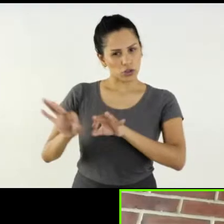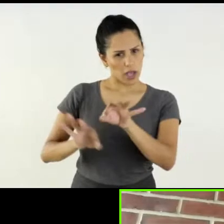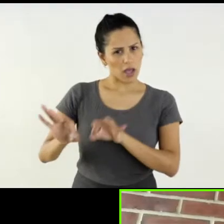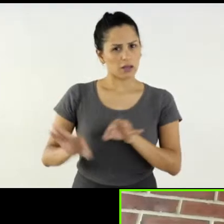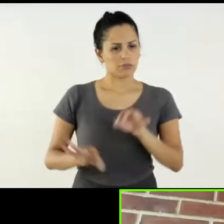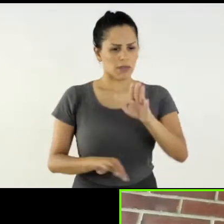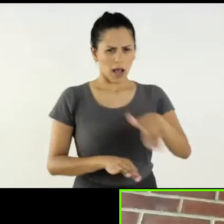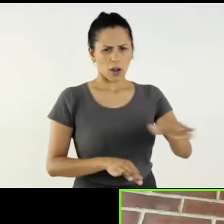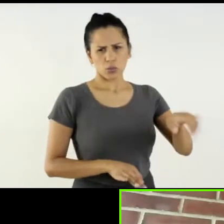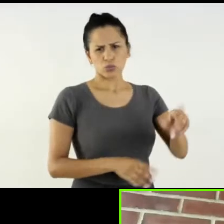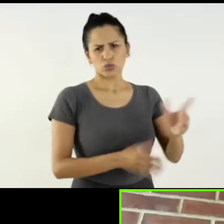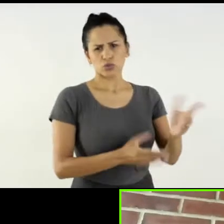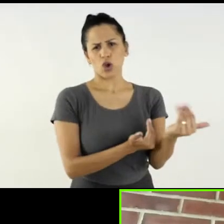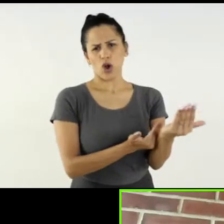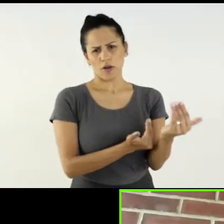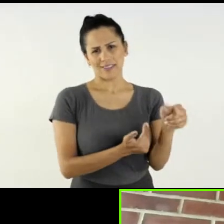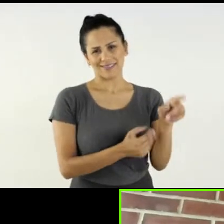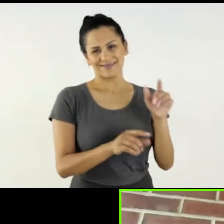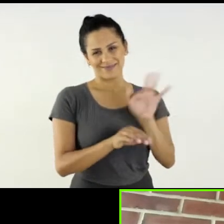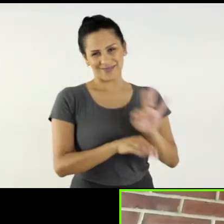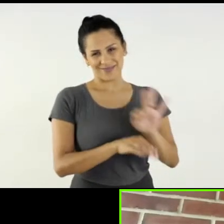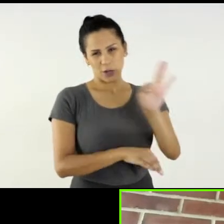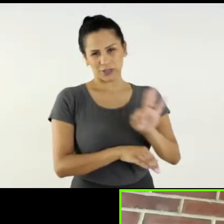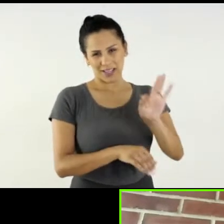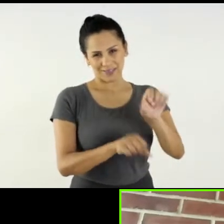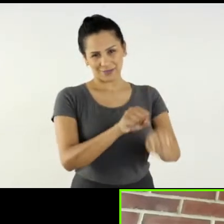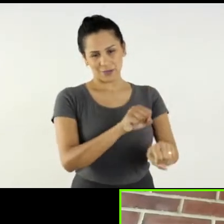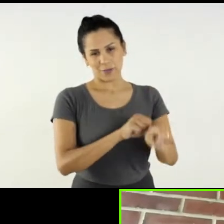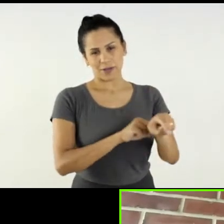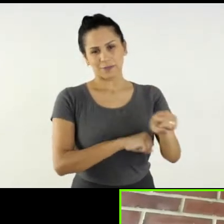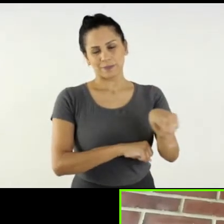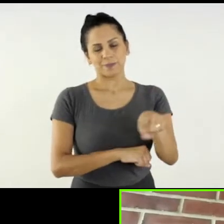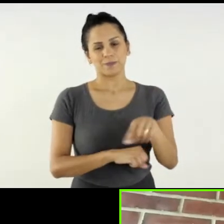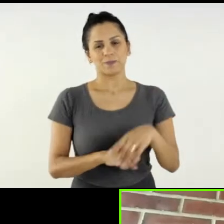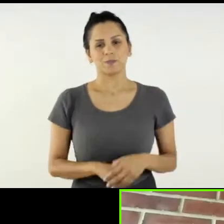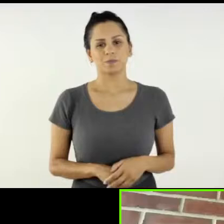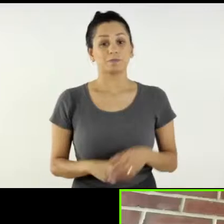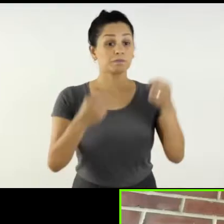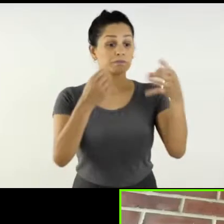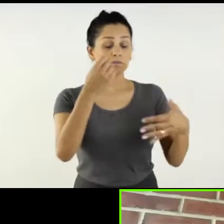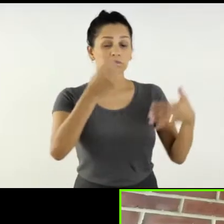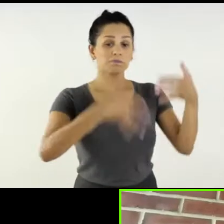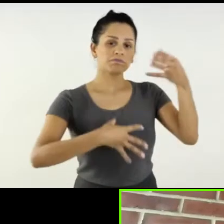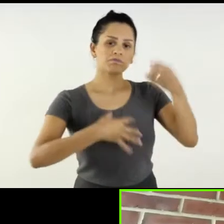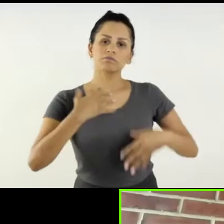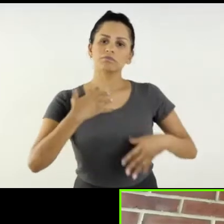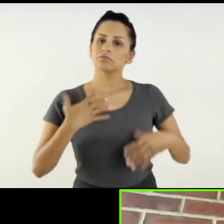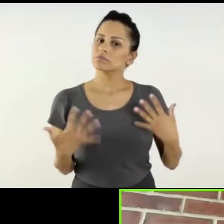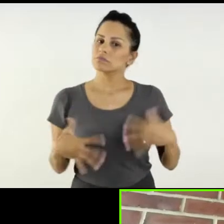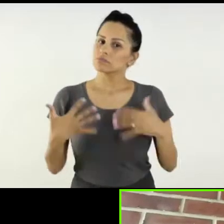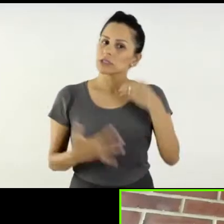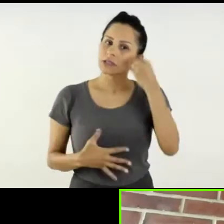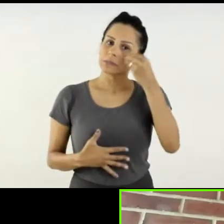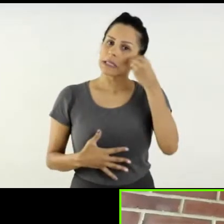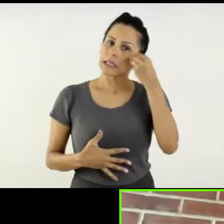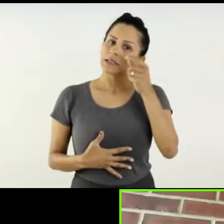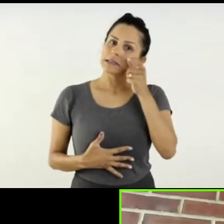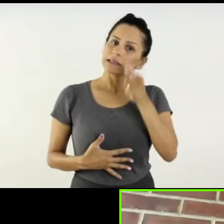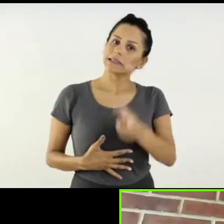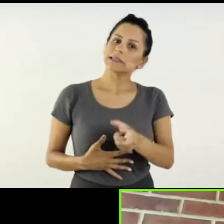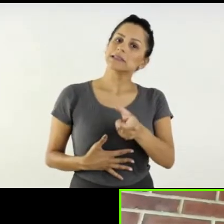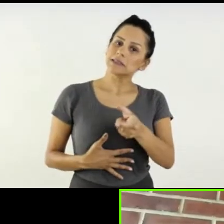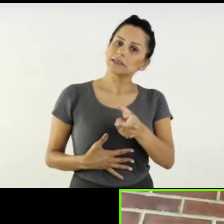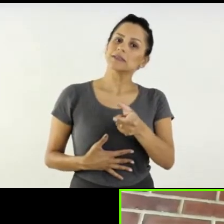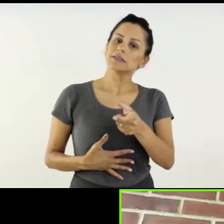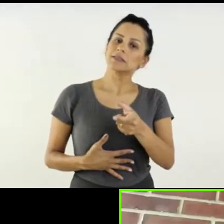has been really such a compelling and kind of eye-opening experience, because the first thing that